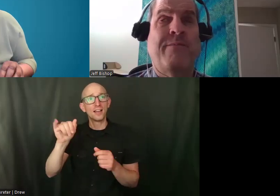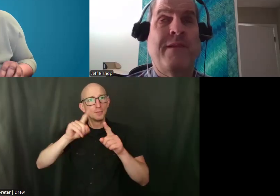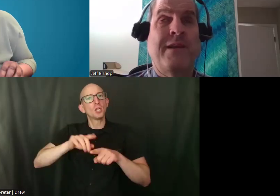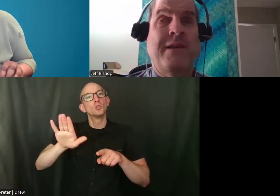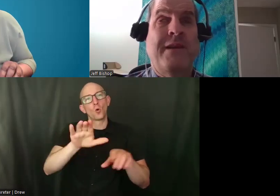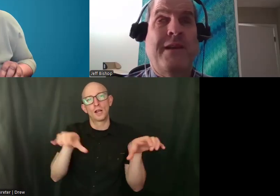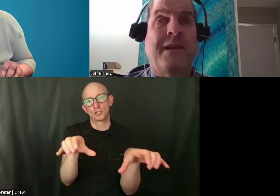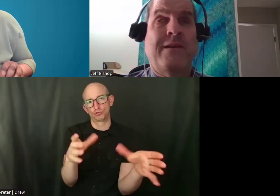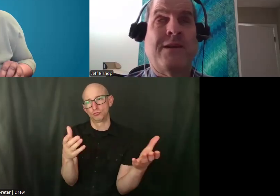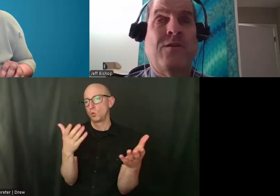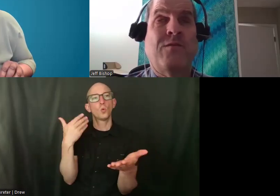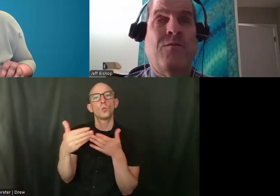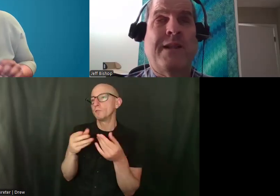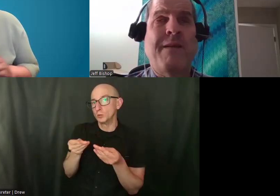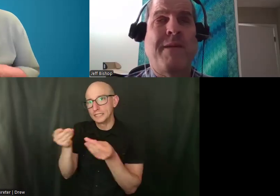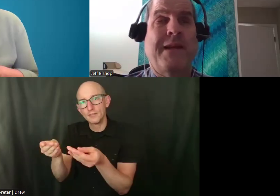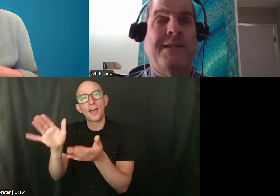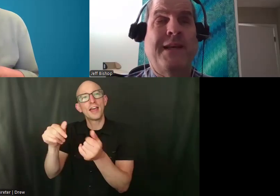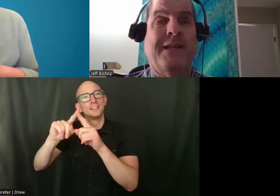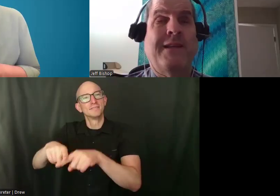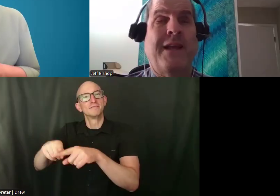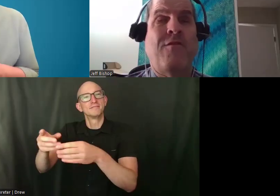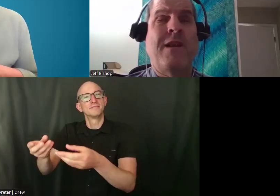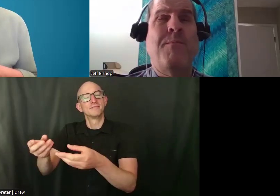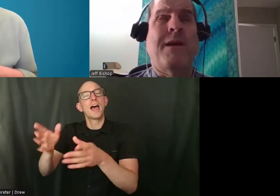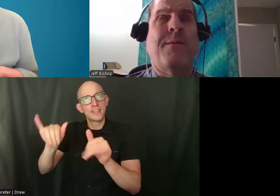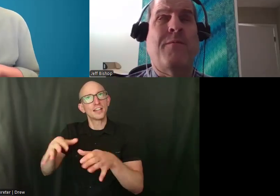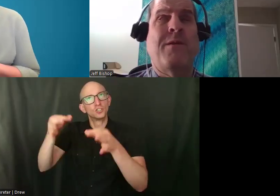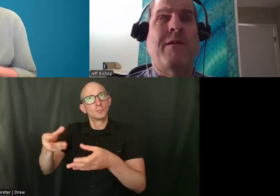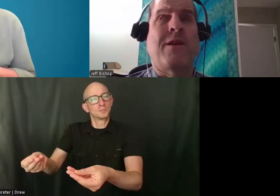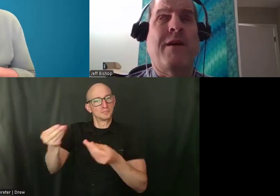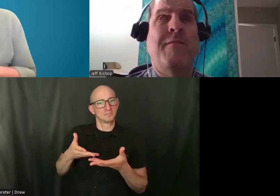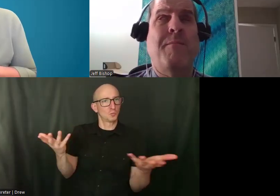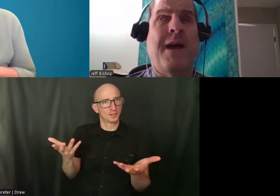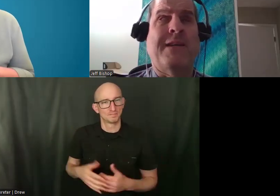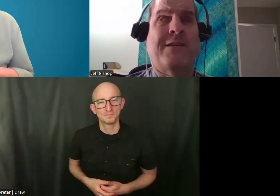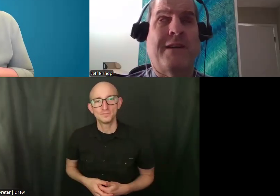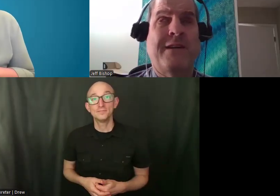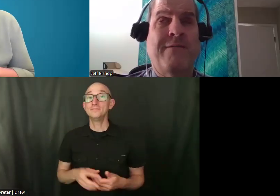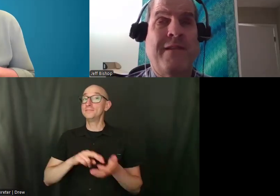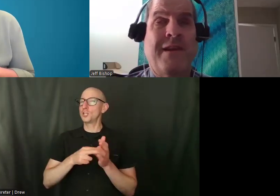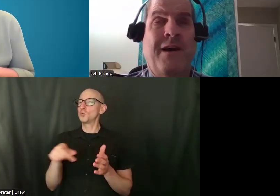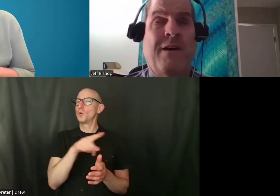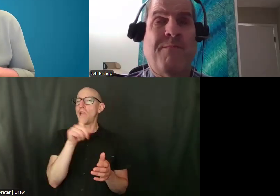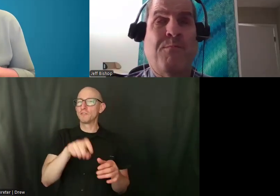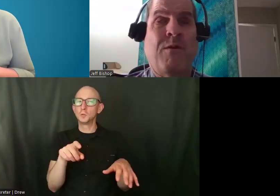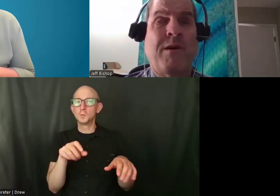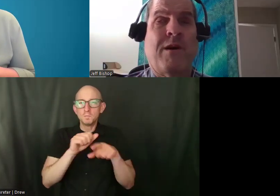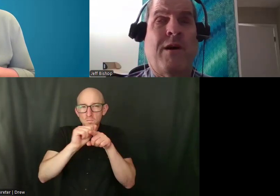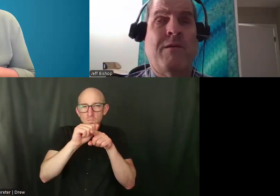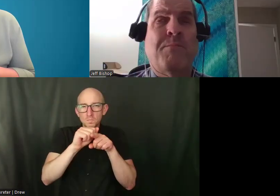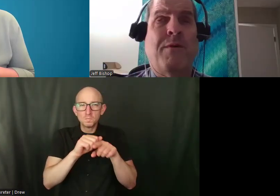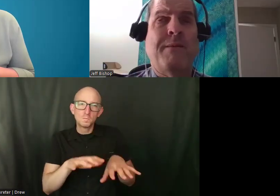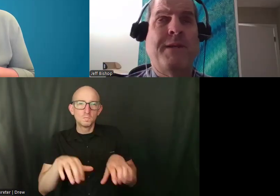it. So what that means is that you need to become a really great master of what